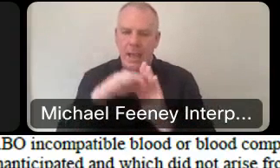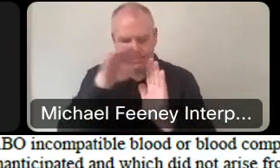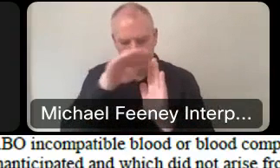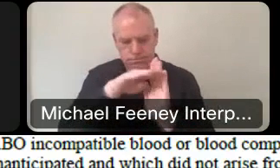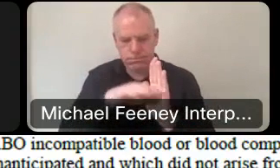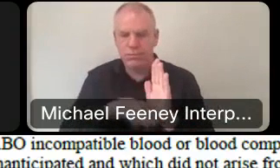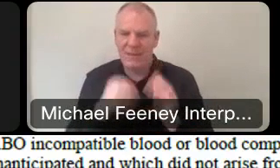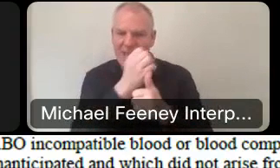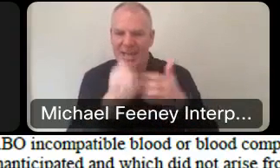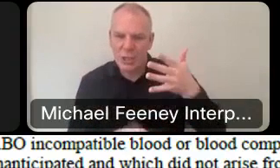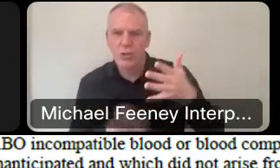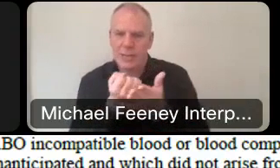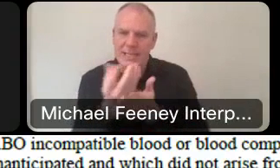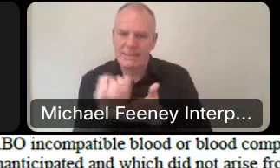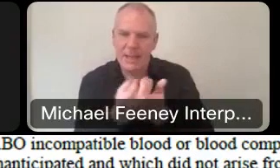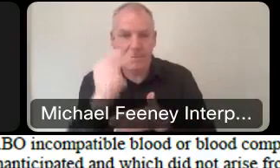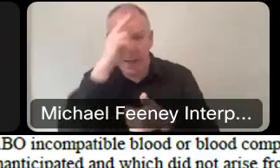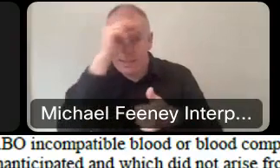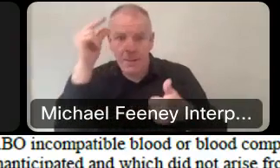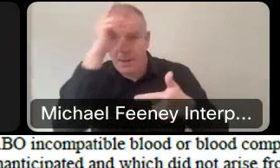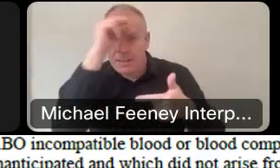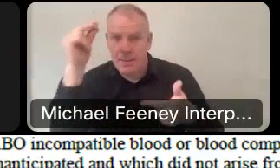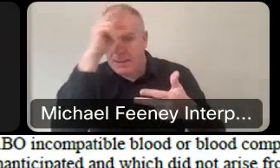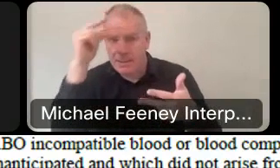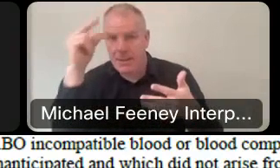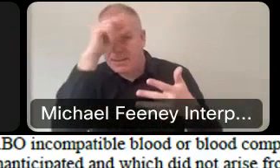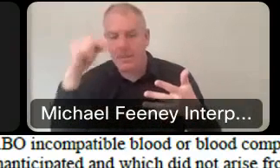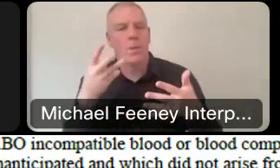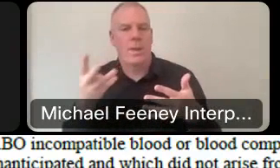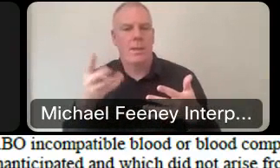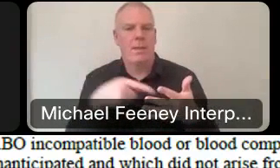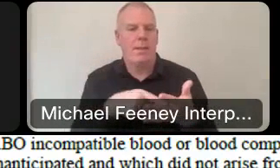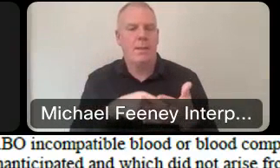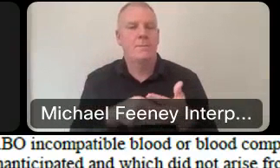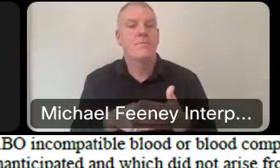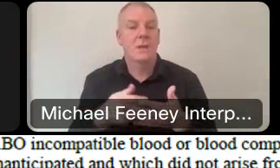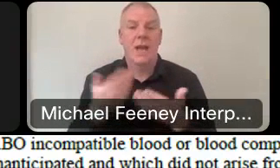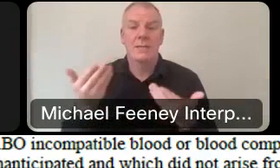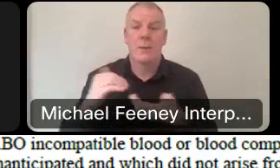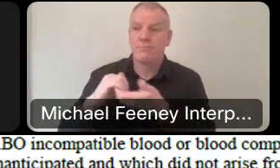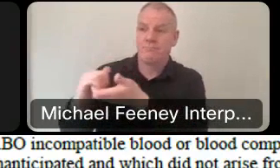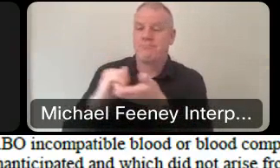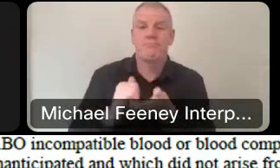guidance available with some examples for our staff. We're already engaging with our colleagues